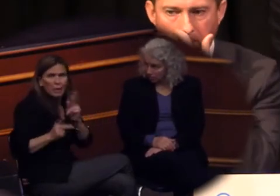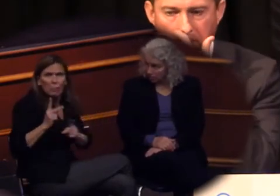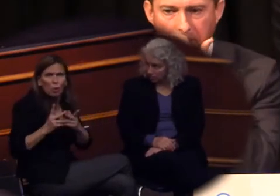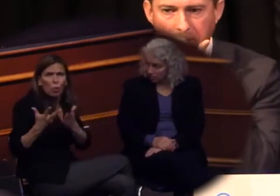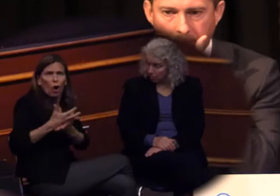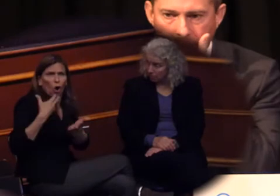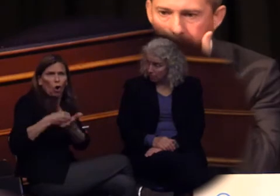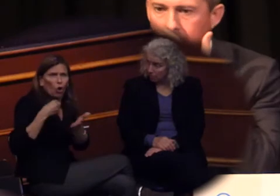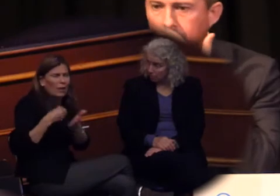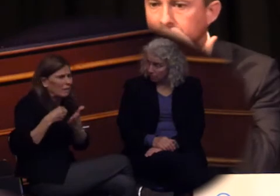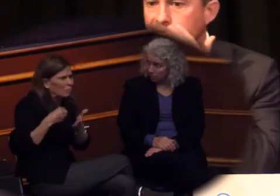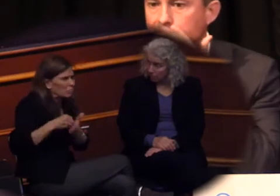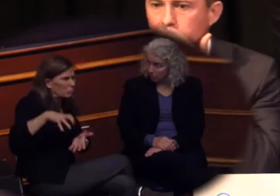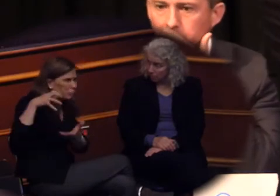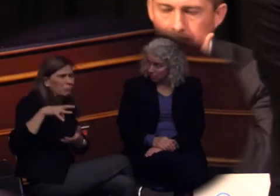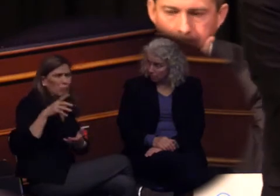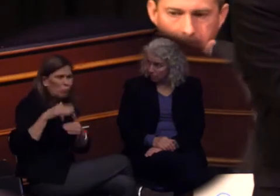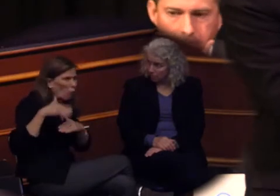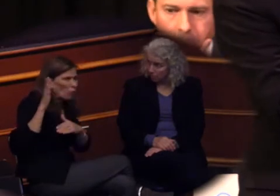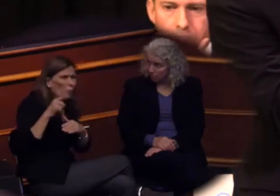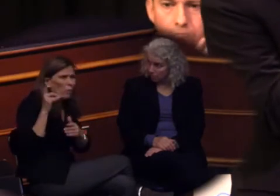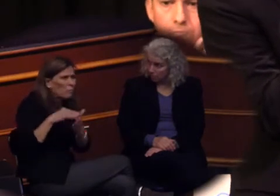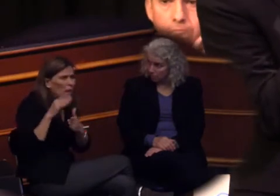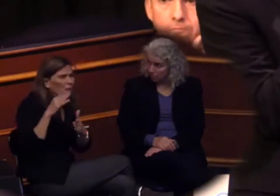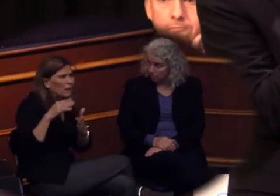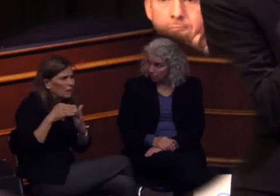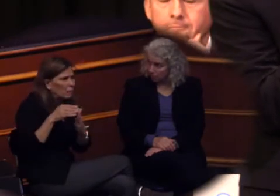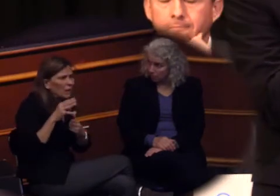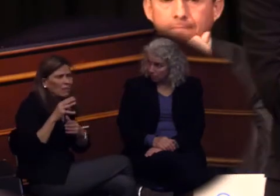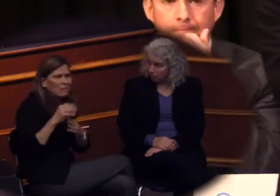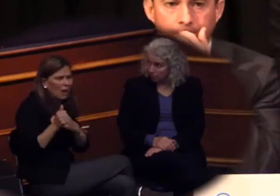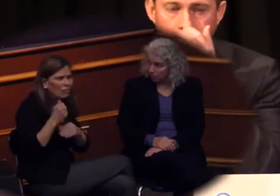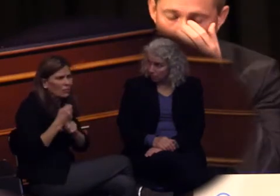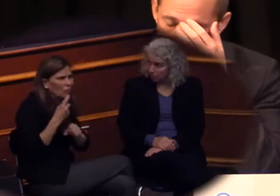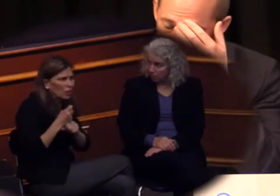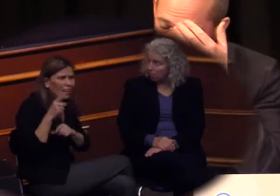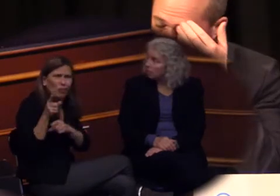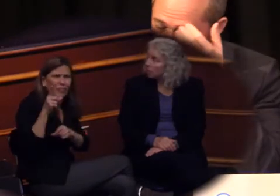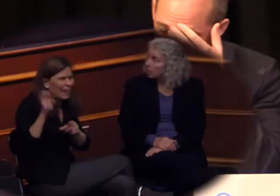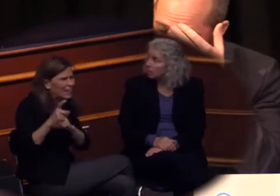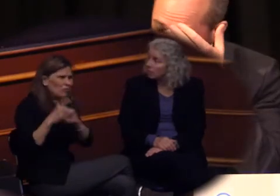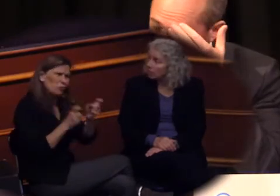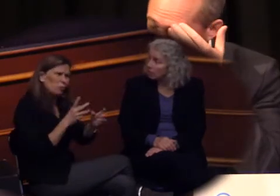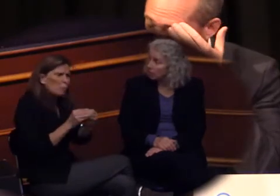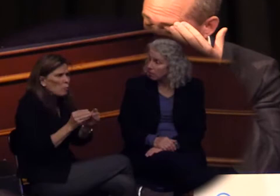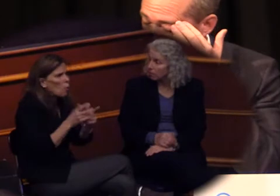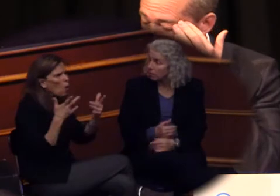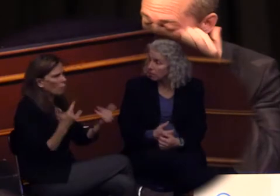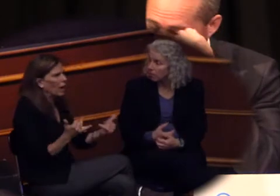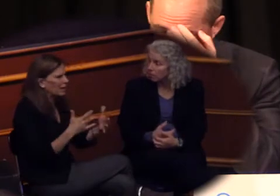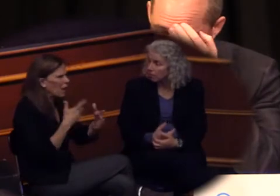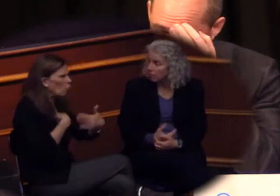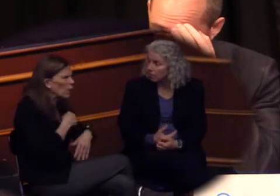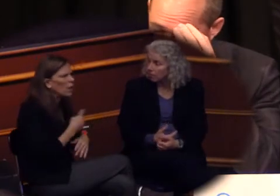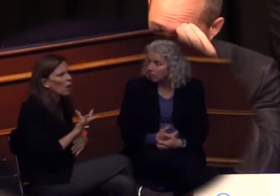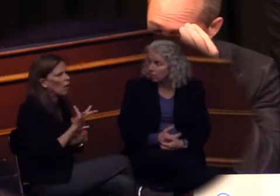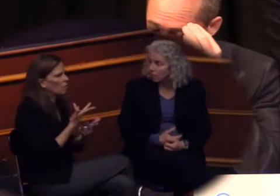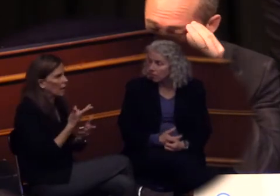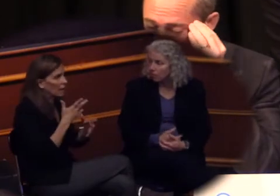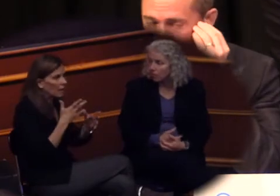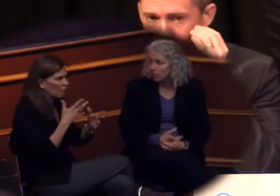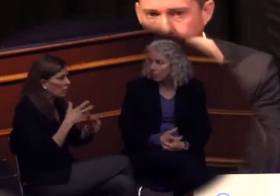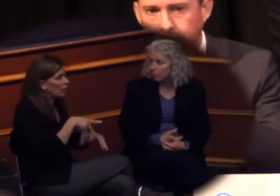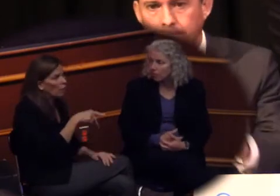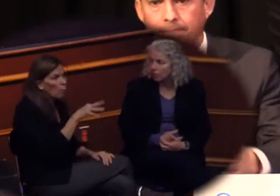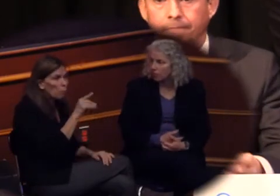to invest in critical areas here in the Commonwealth. Three areas I want to go through. Education. Right now we are underfunding public